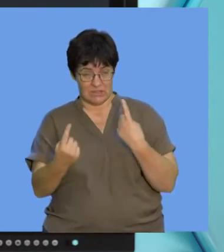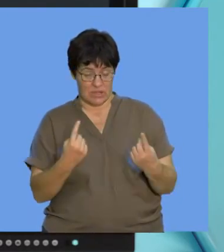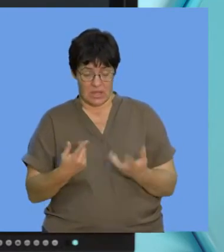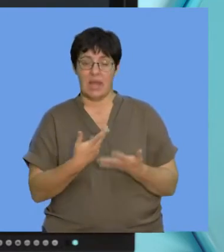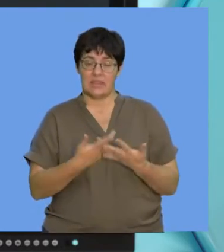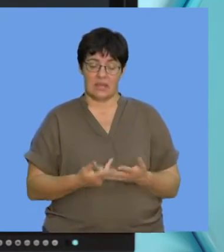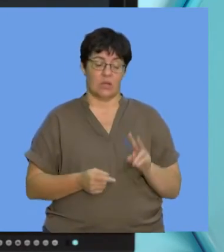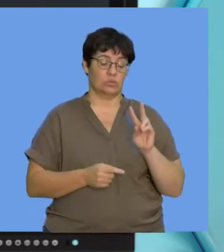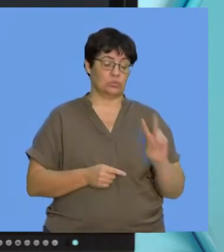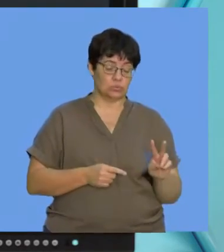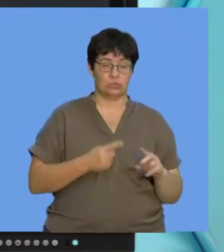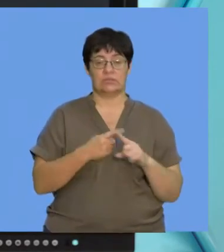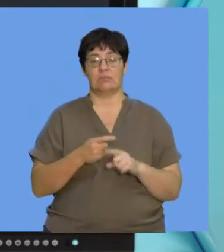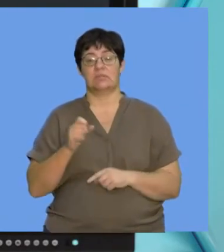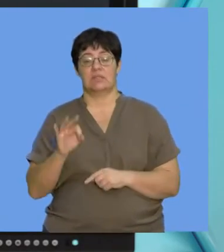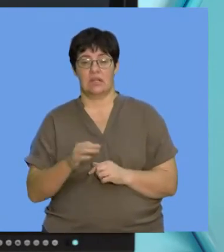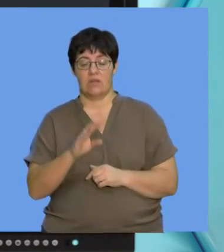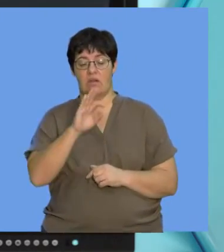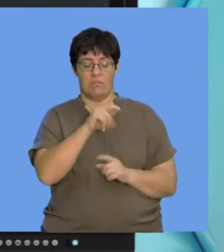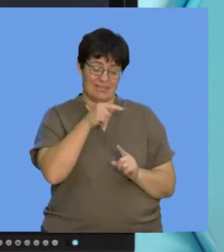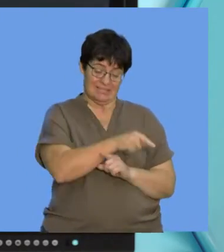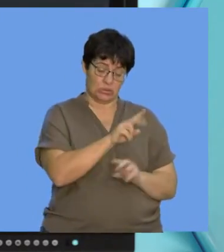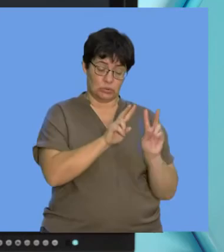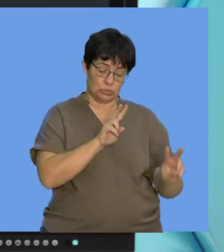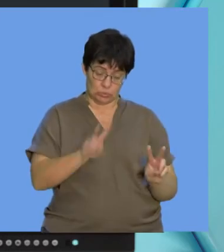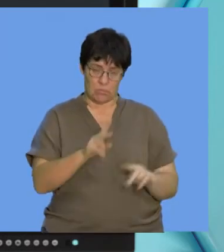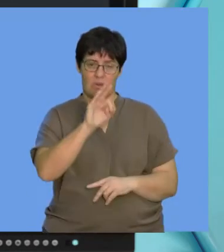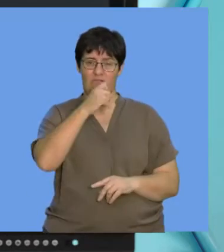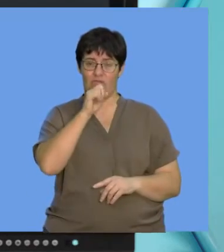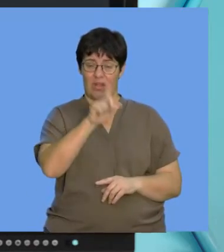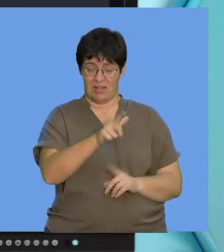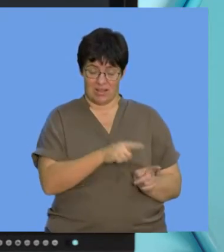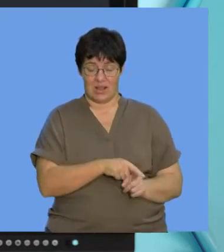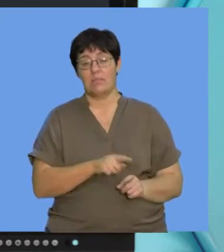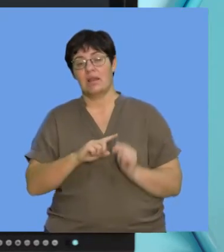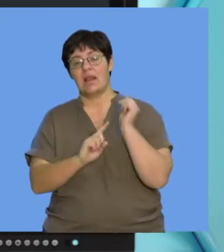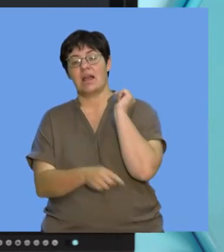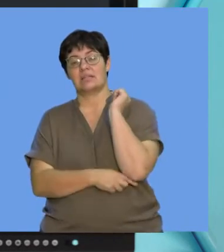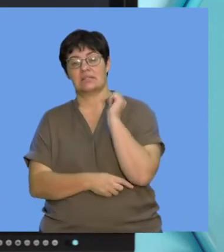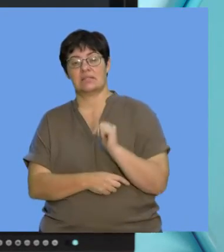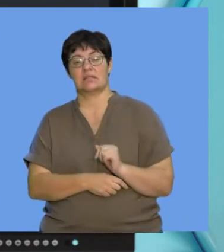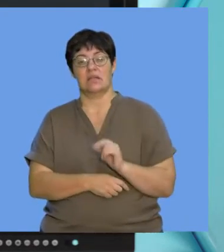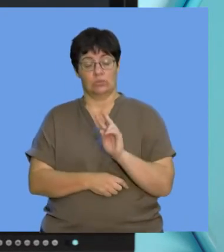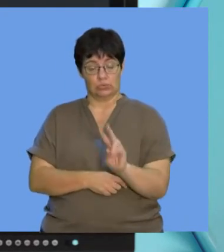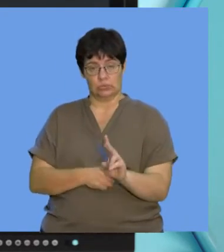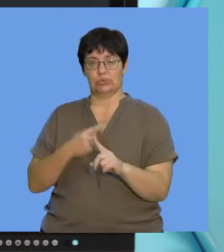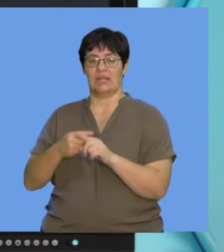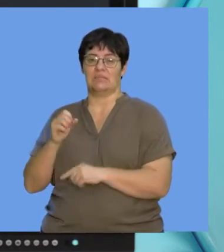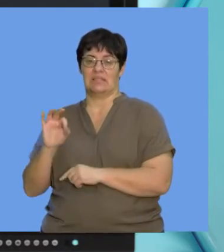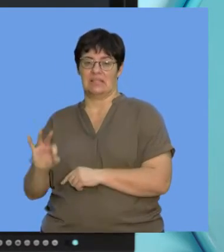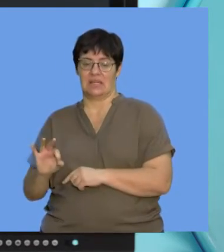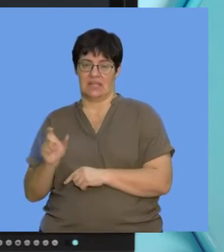binomial multiplied by a binomial, and then we employ what we call FOIL. And then lastly, it will be